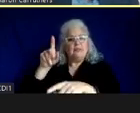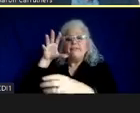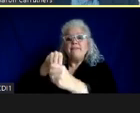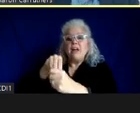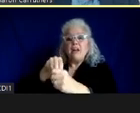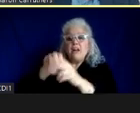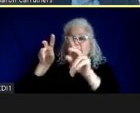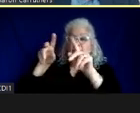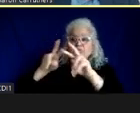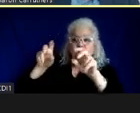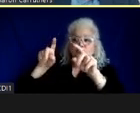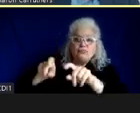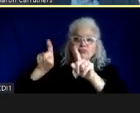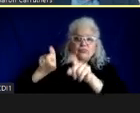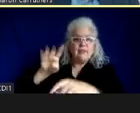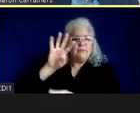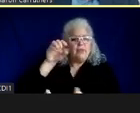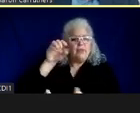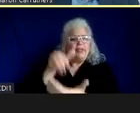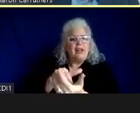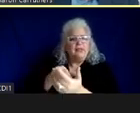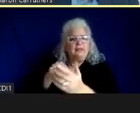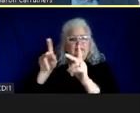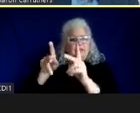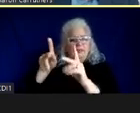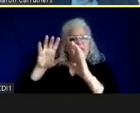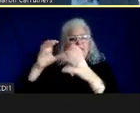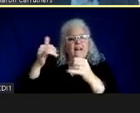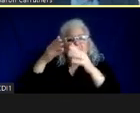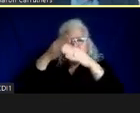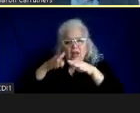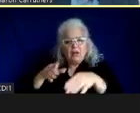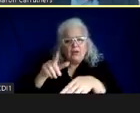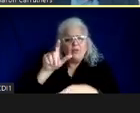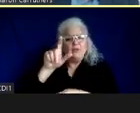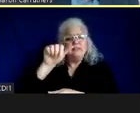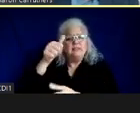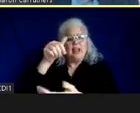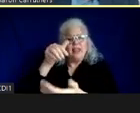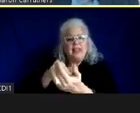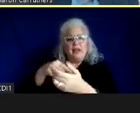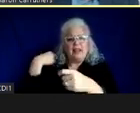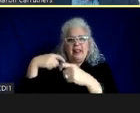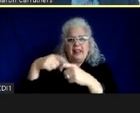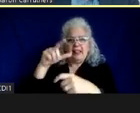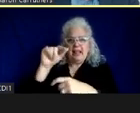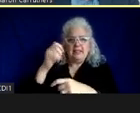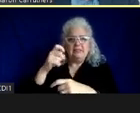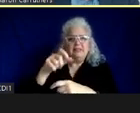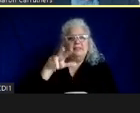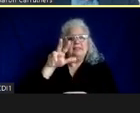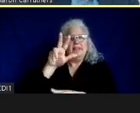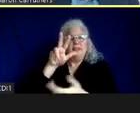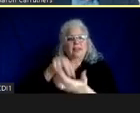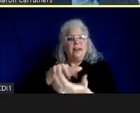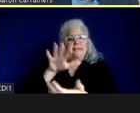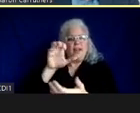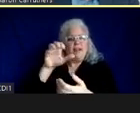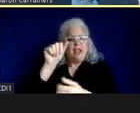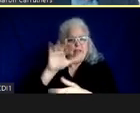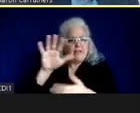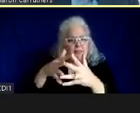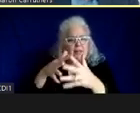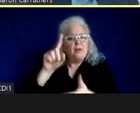Asian. Among the comorbidities or other illnesses among the clinical trial participants, obesity,